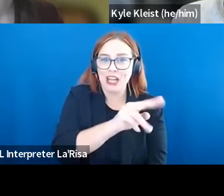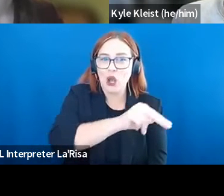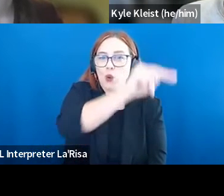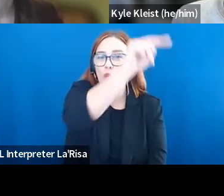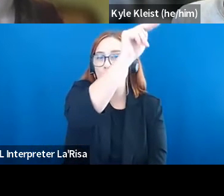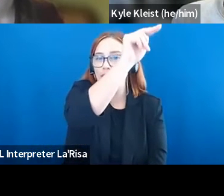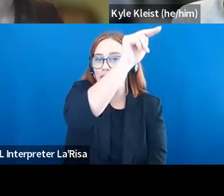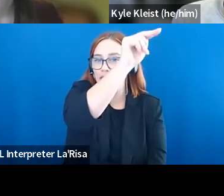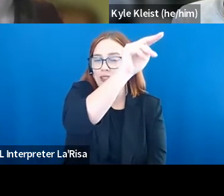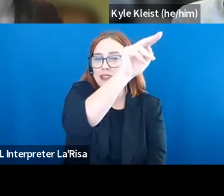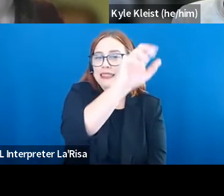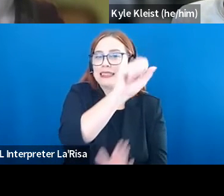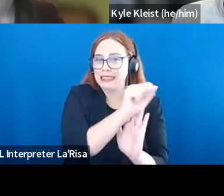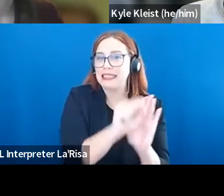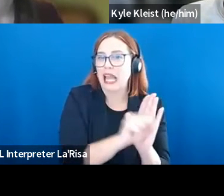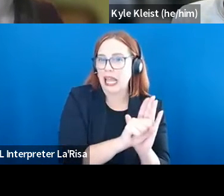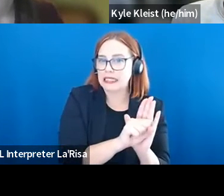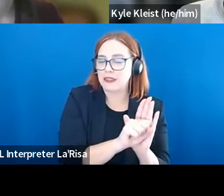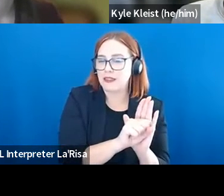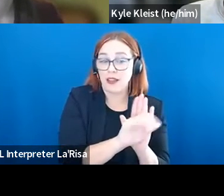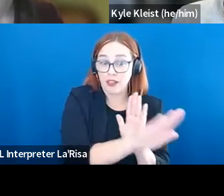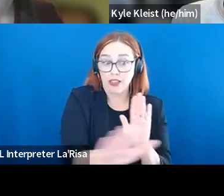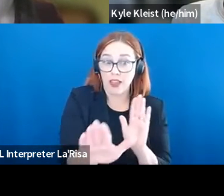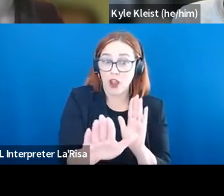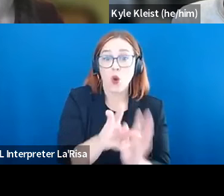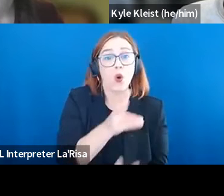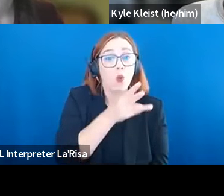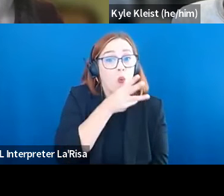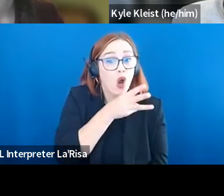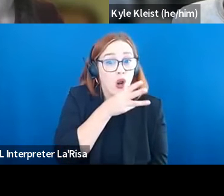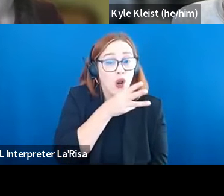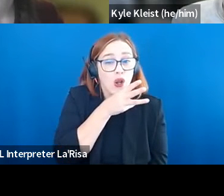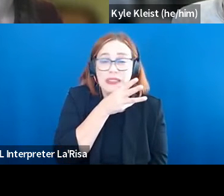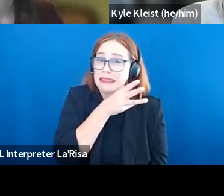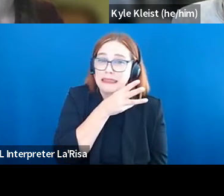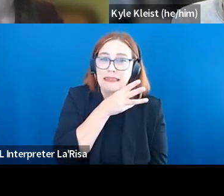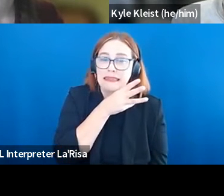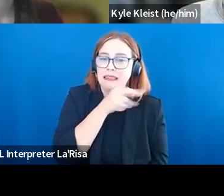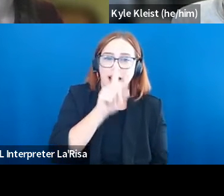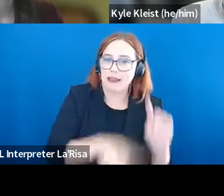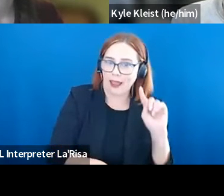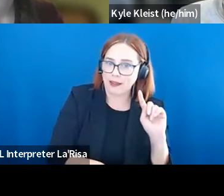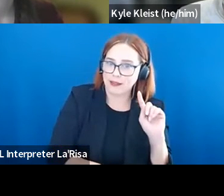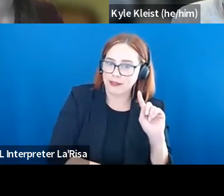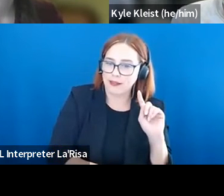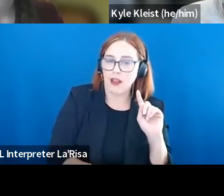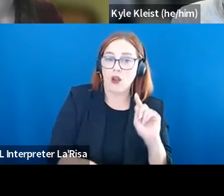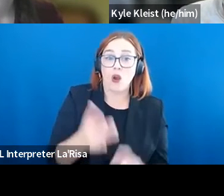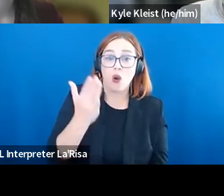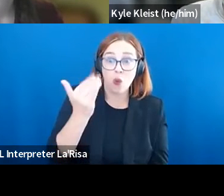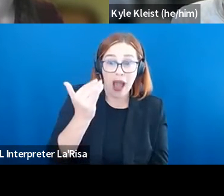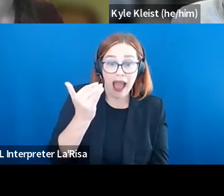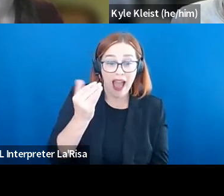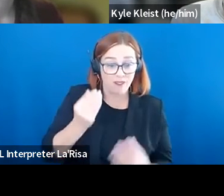state. Also lost their drinking water, unfortunately, because the ash from the fire burned so hot there